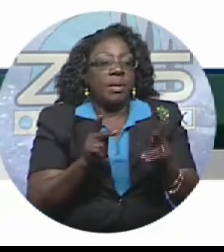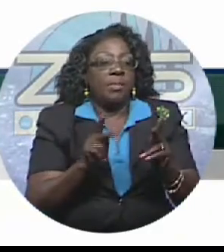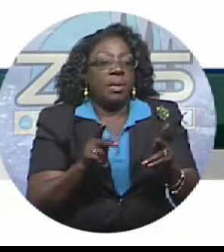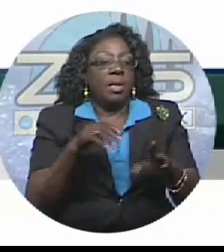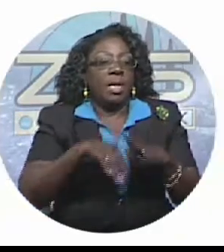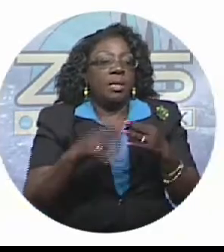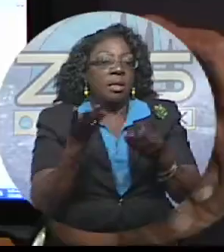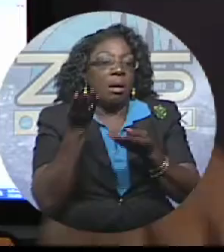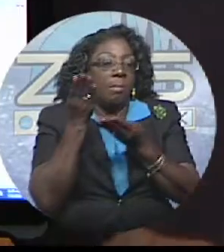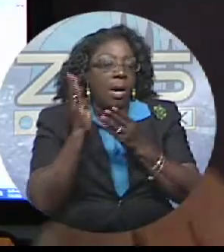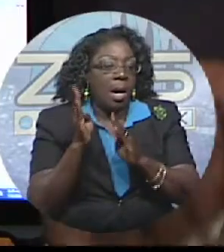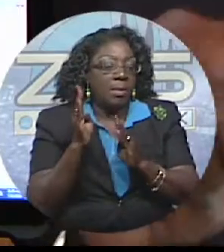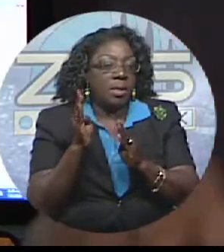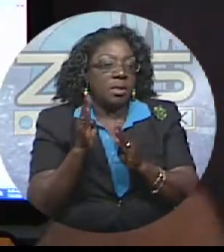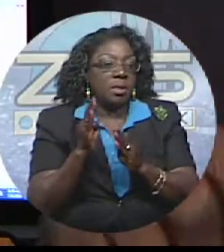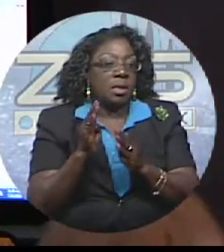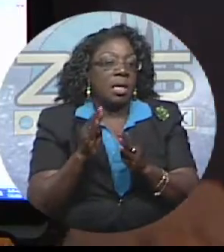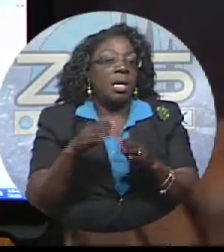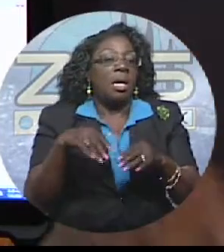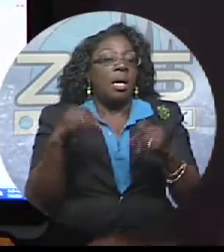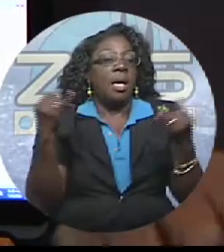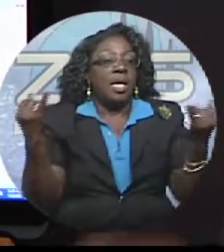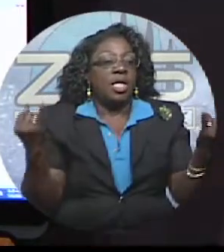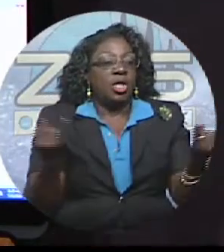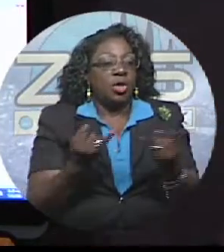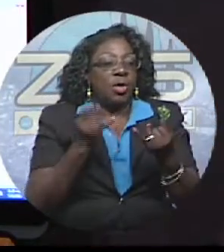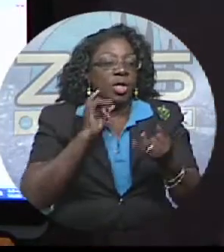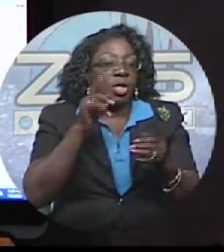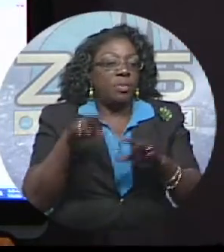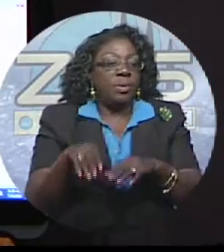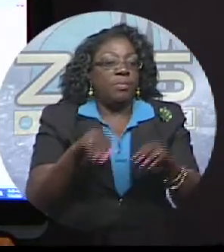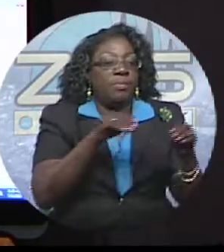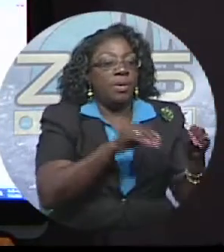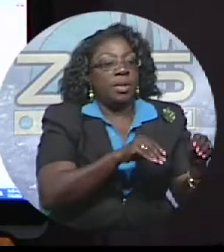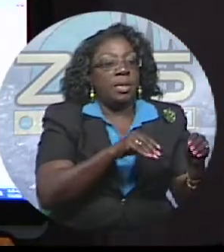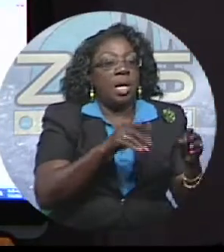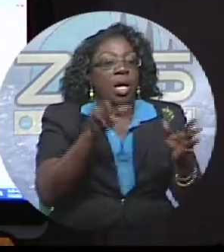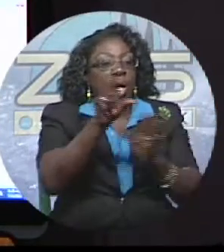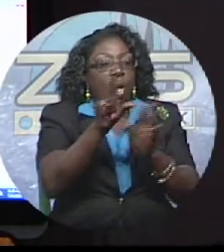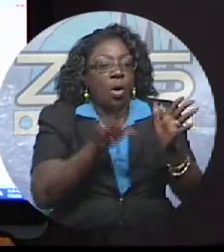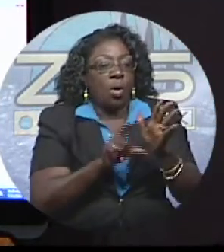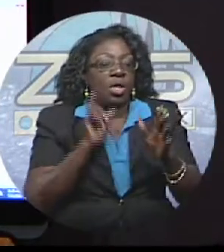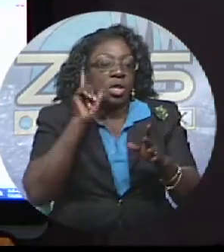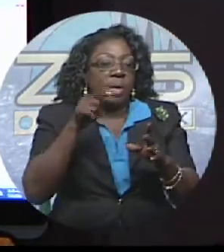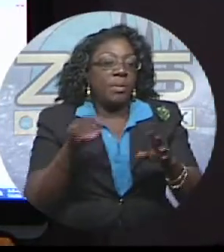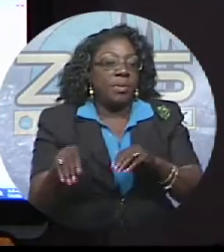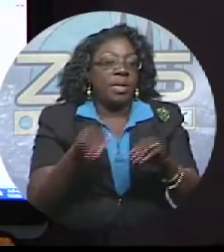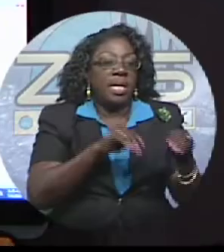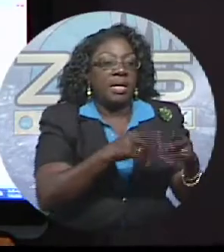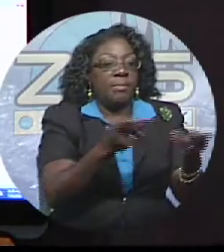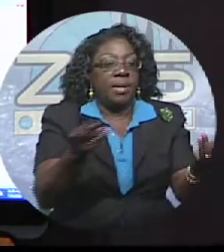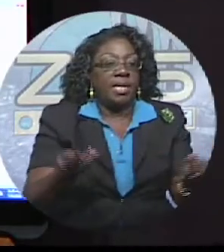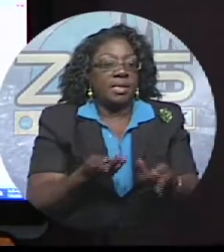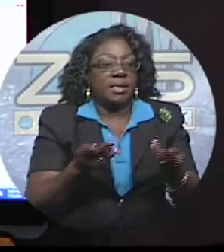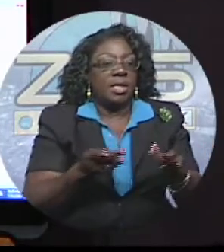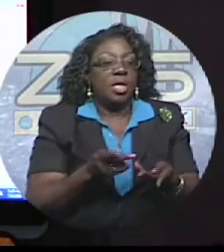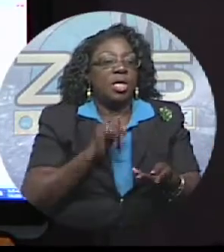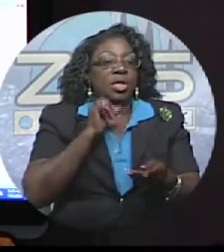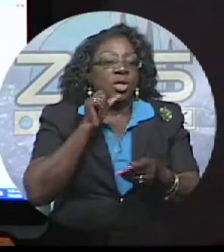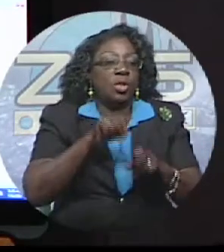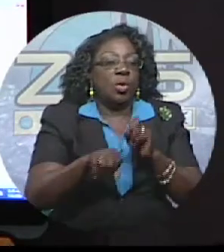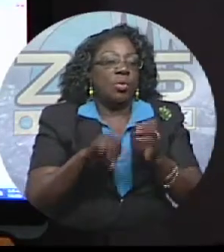an inconvenience. Policies should be put in place so that foreign entities